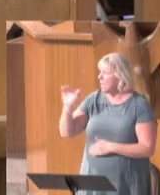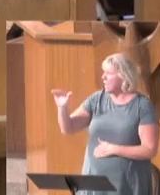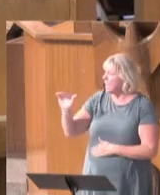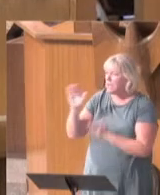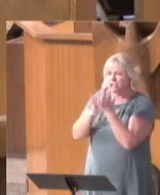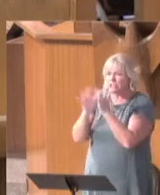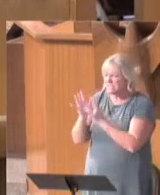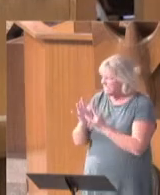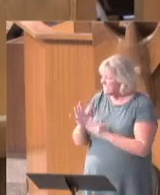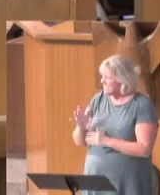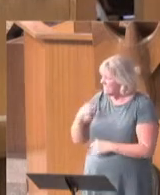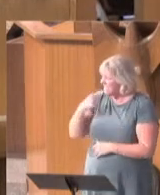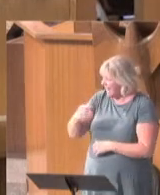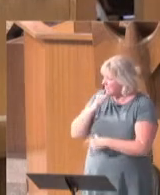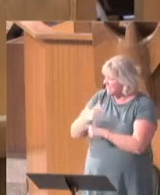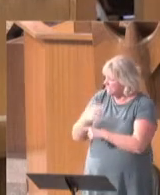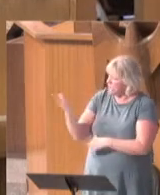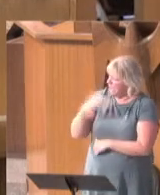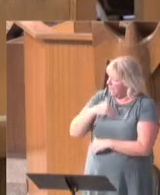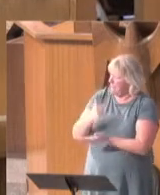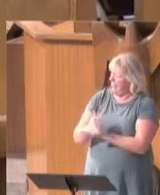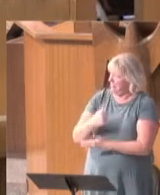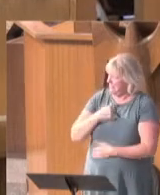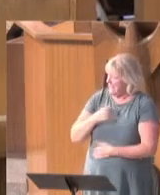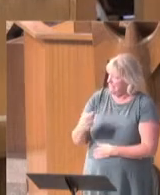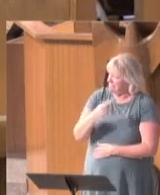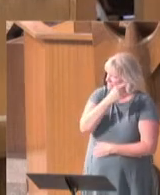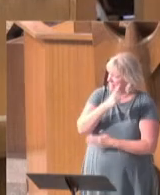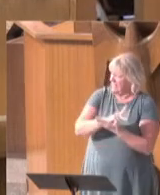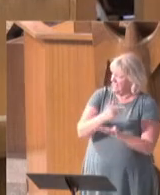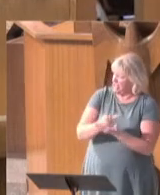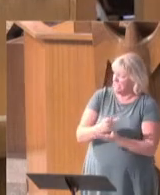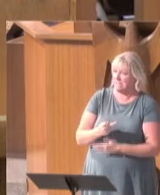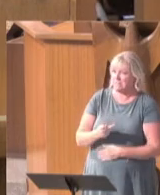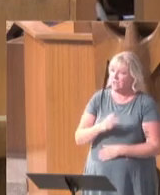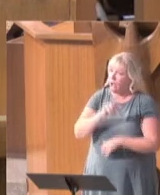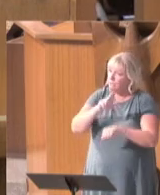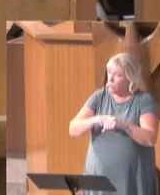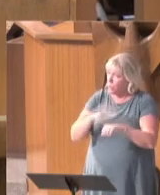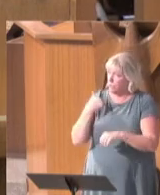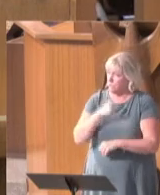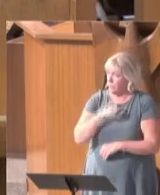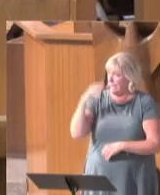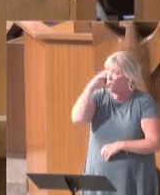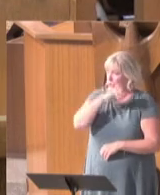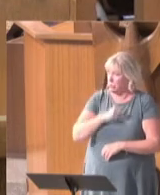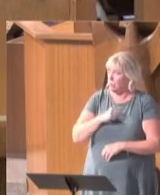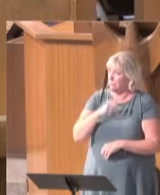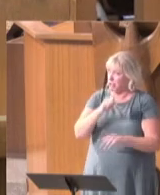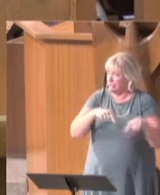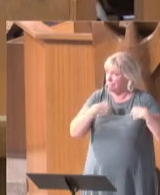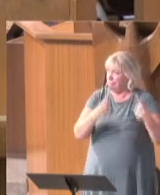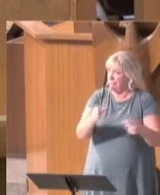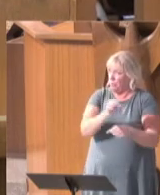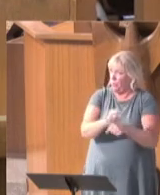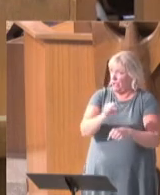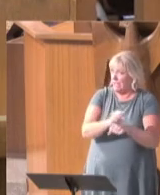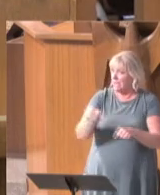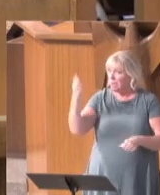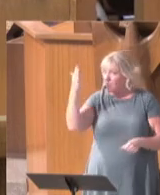to rebuke her sister and tell her to come and help Martha in the kitchen, where, of course, we all assume she's been working